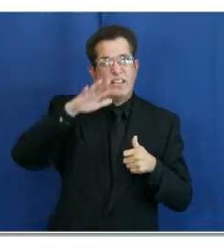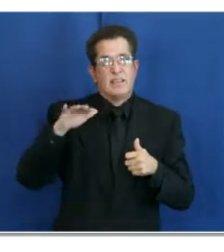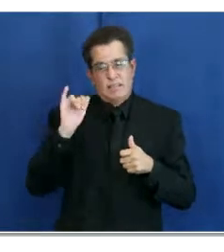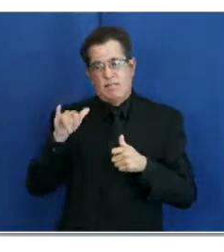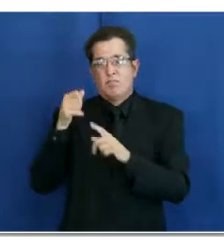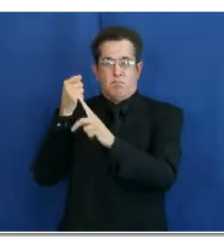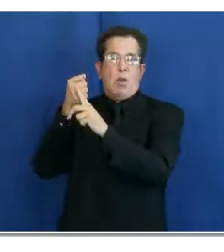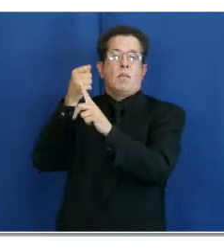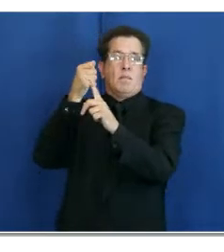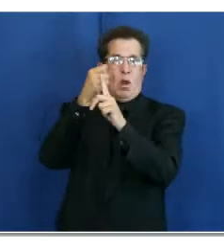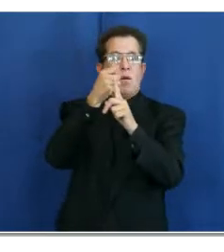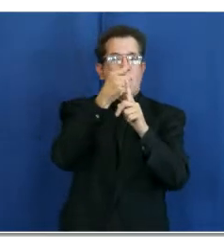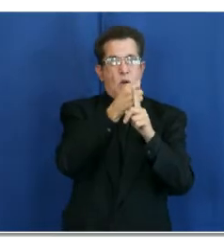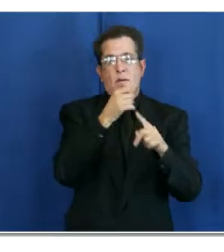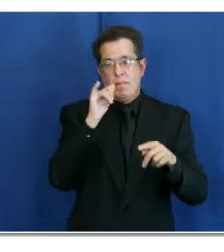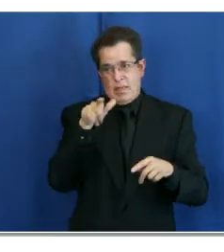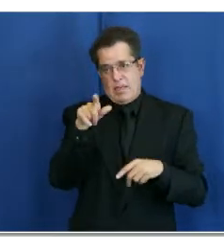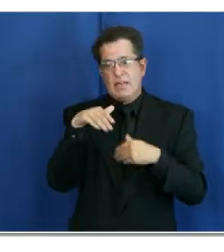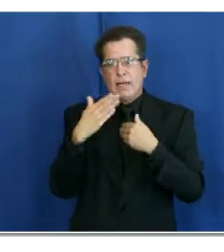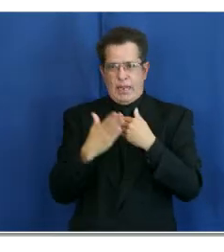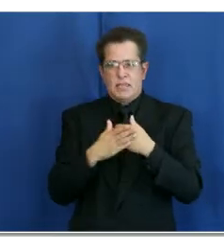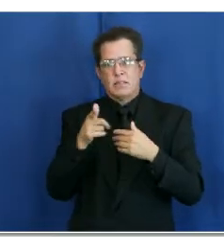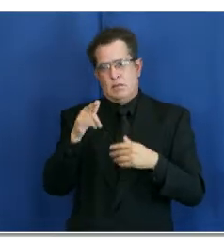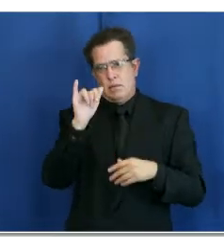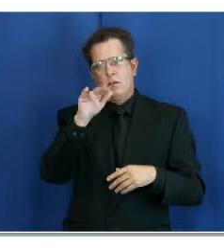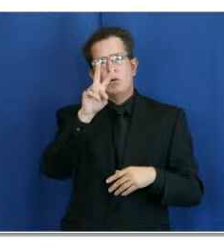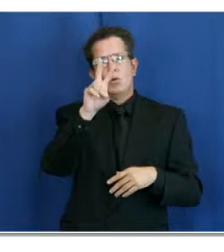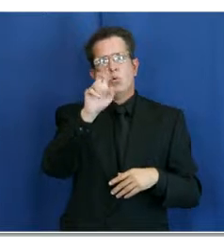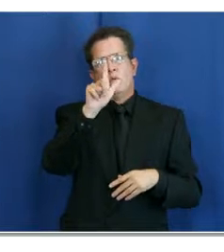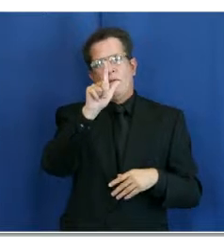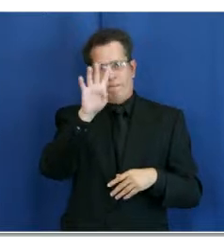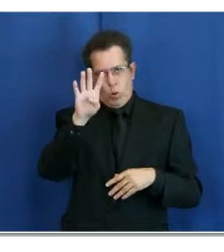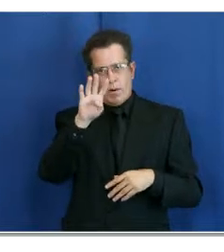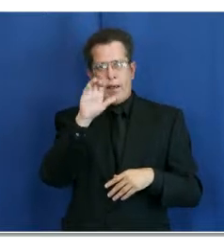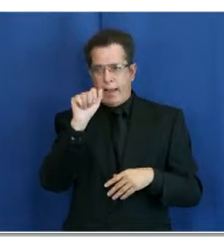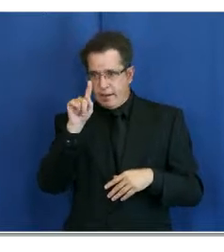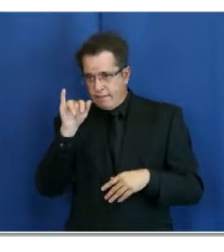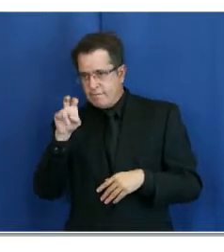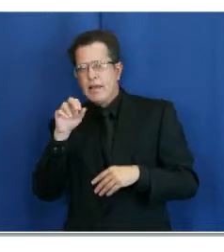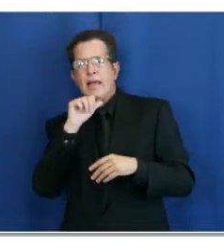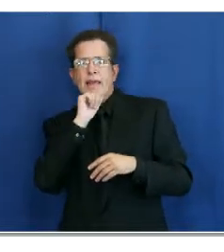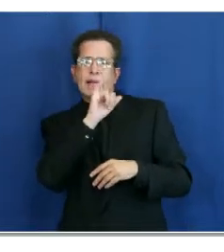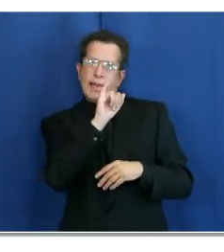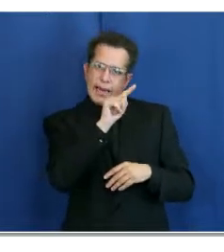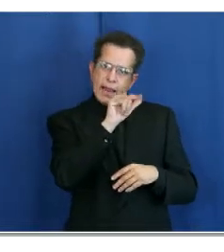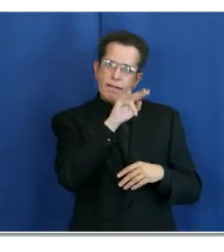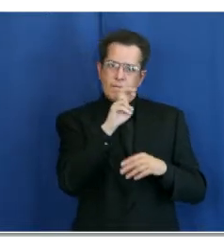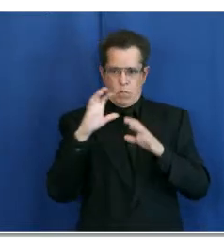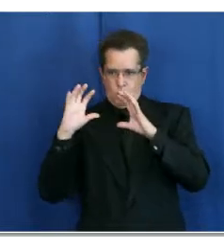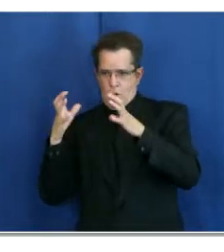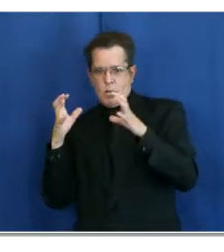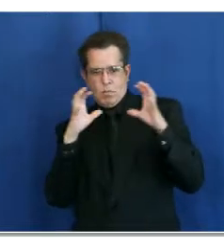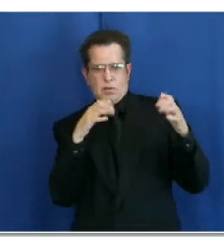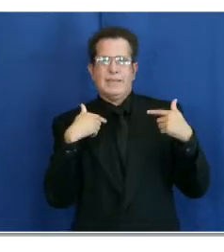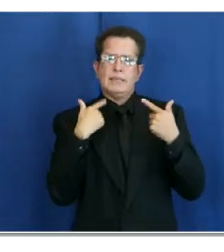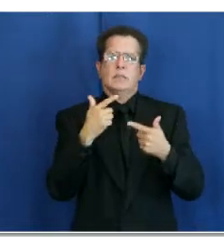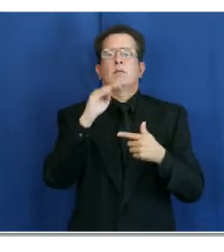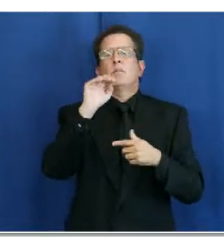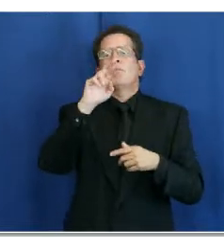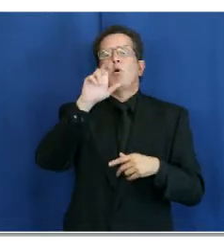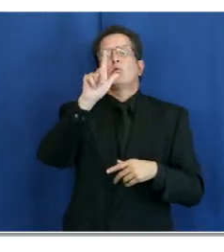slide, all 224 active and inactive community setting outbreaks since March